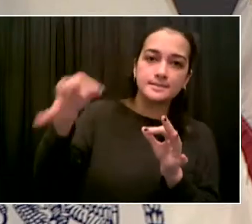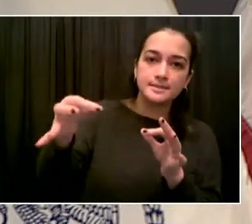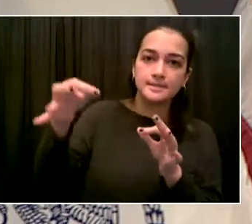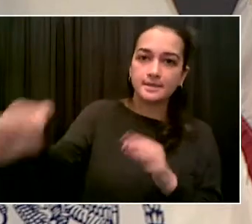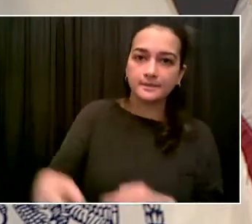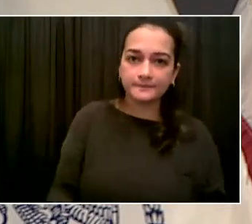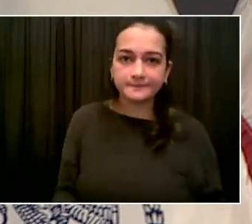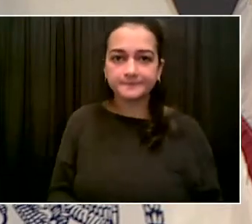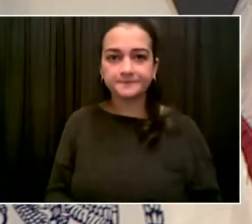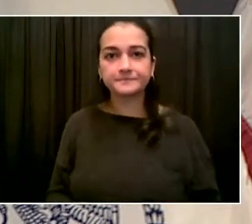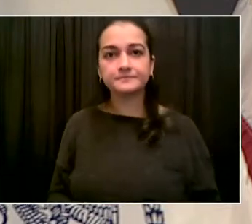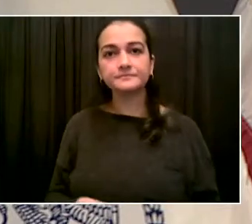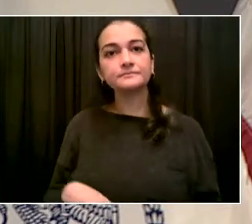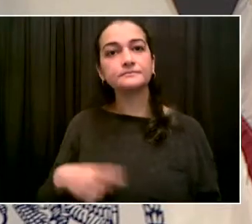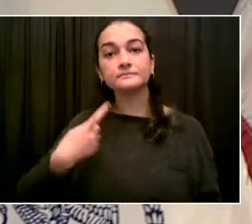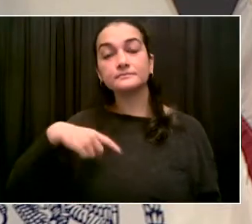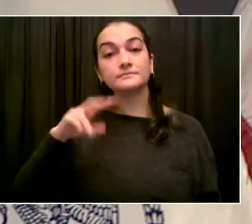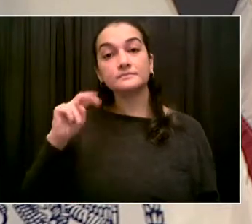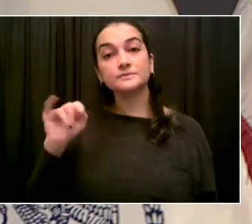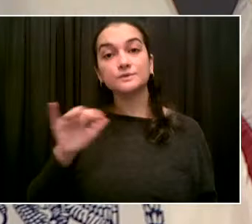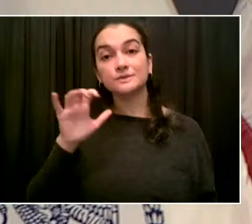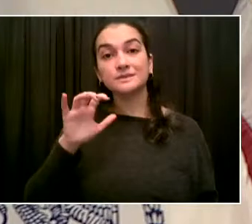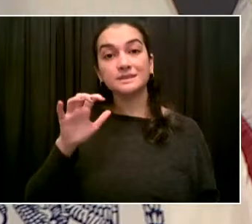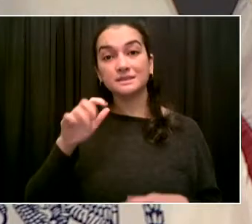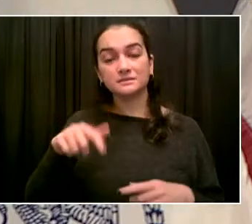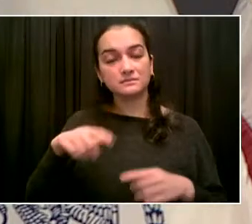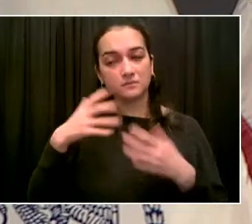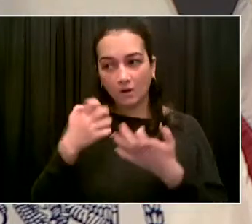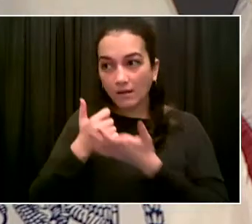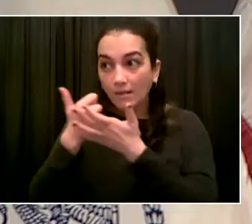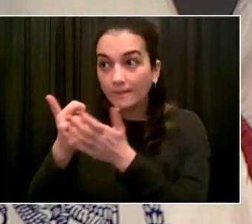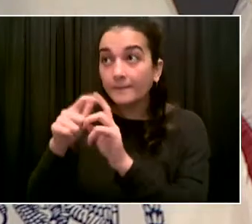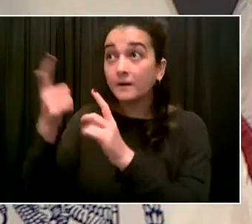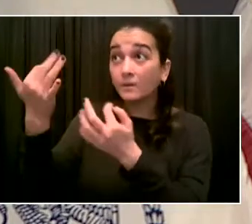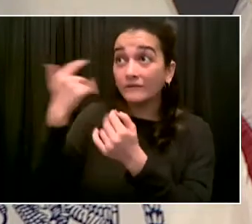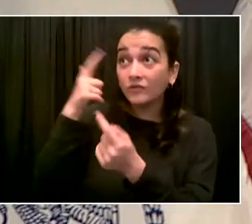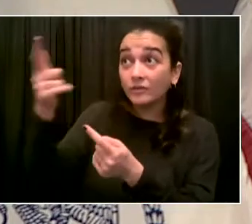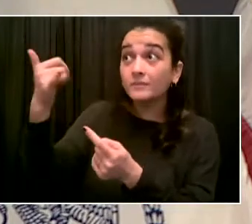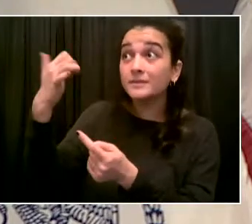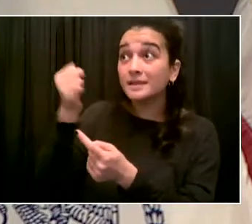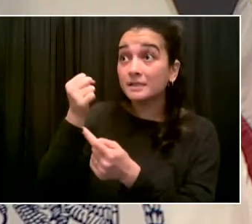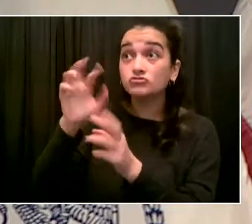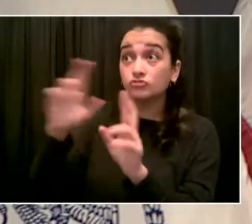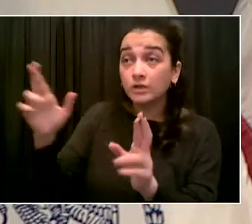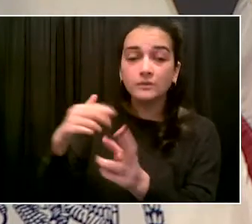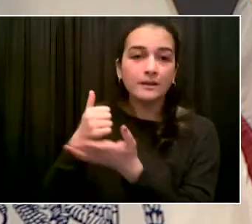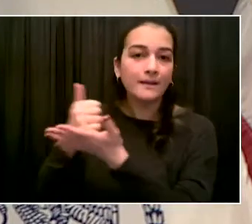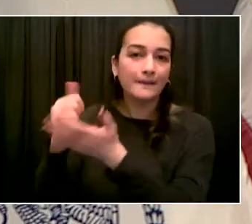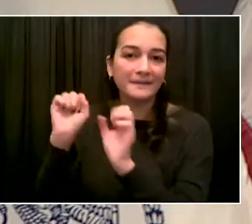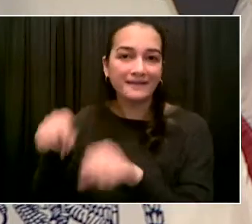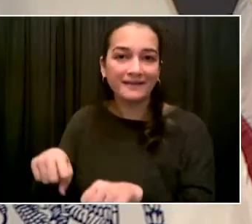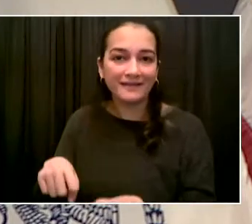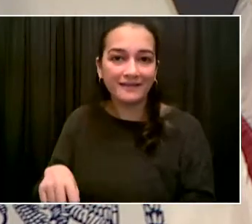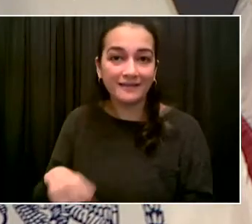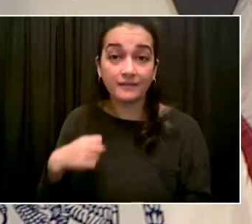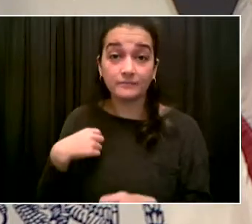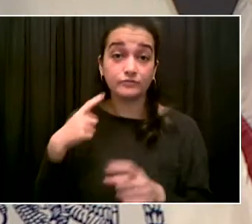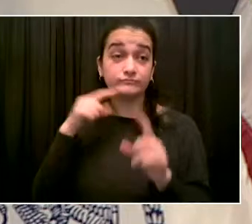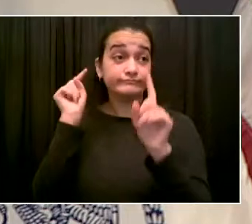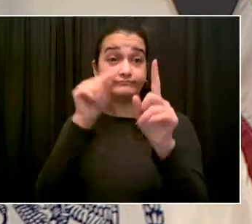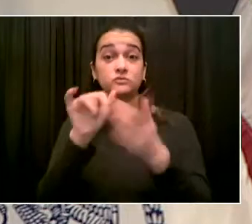everything to help make sure that we are supporting the state in bringing back the court system fully.